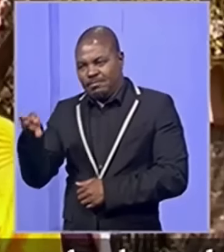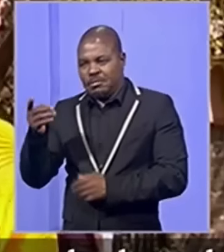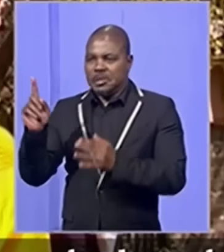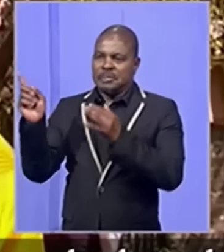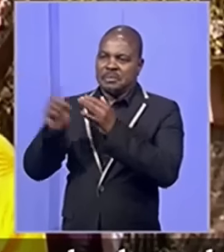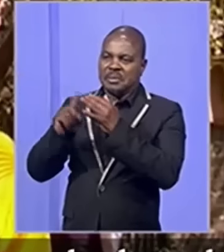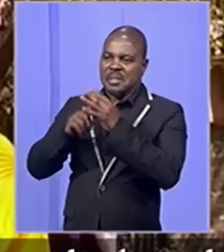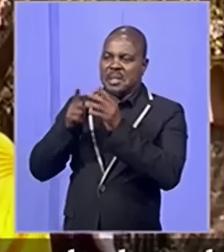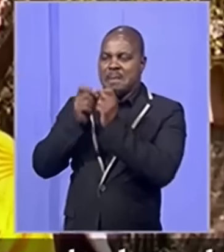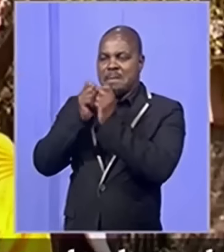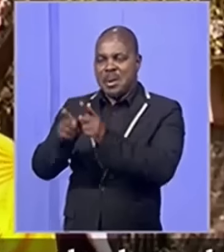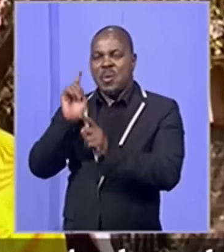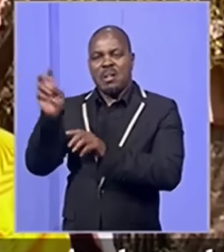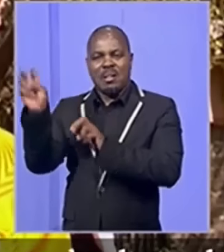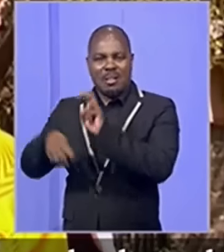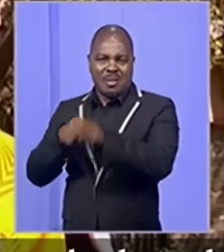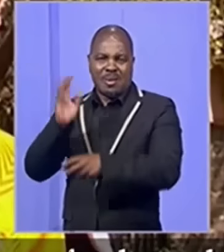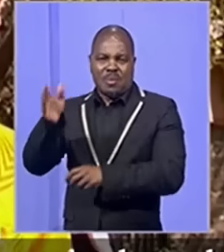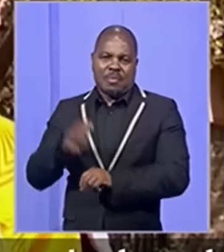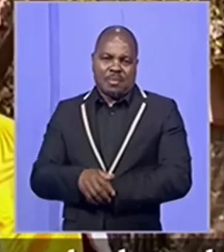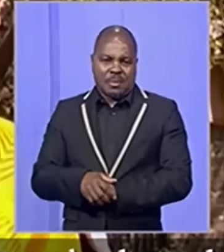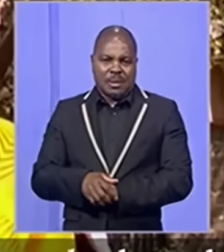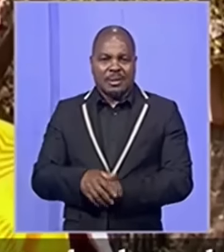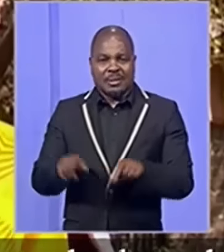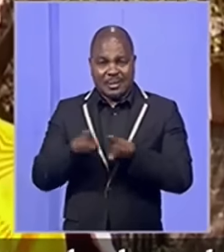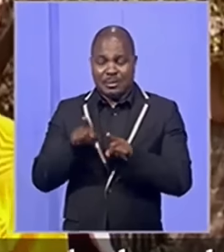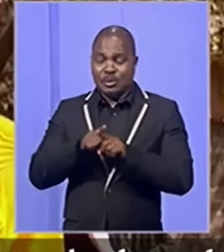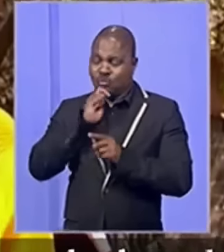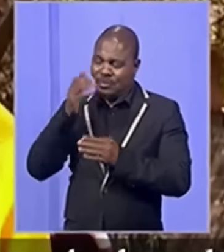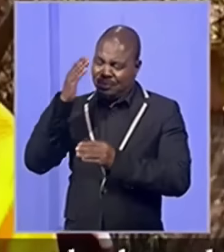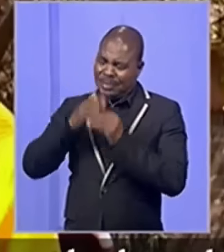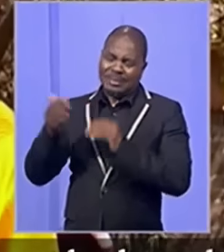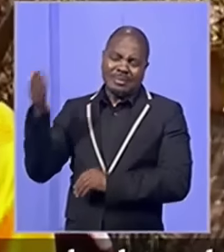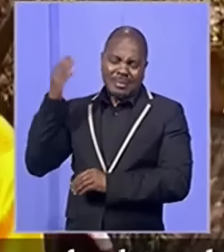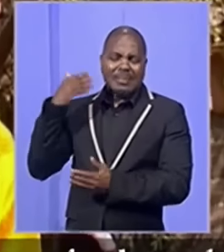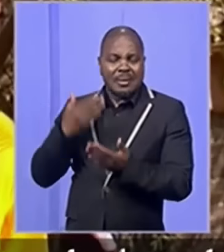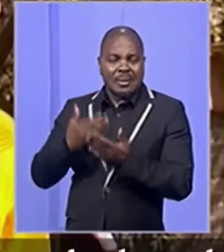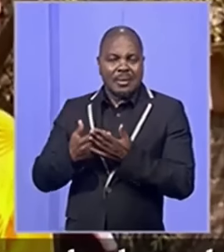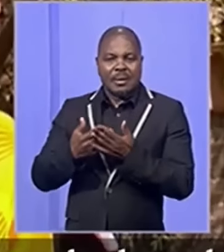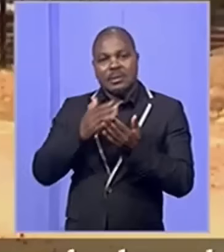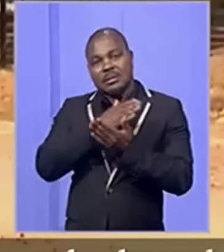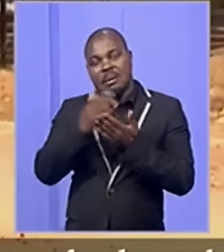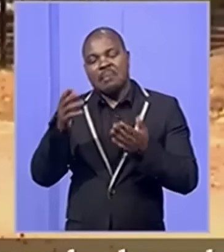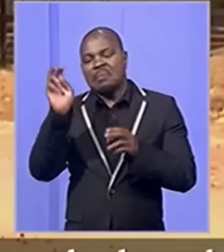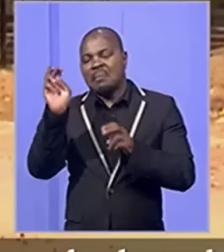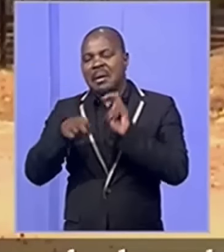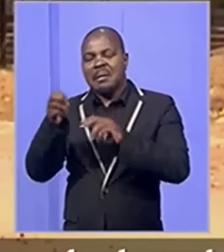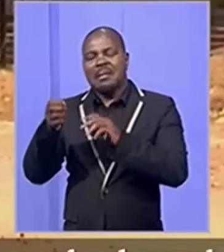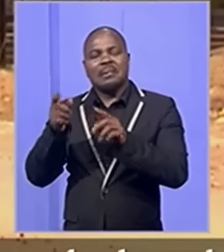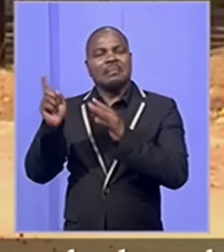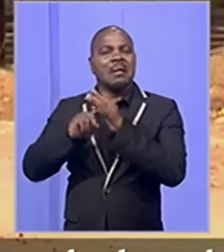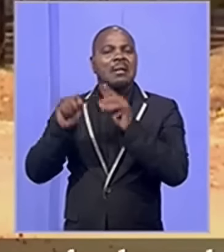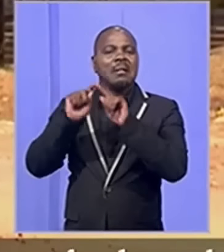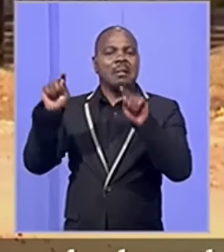station se ba re ke Greenview sa gona mo Mamelodi sona go bua leng ke bele gale se fedi go bua le bile ba se ba sintšhitše. If